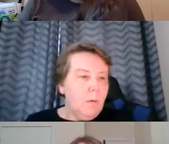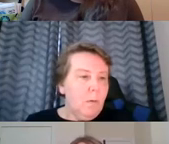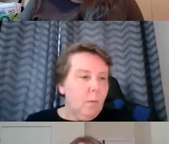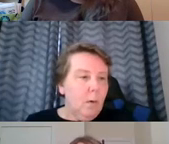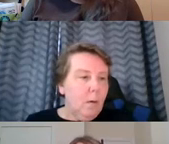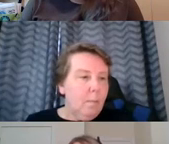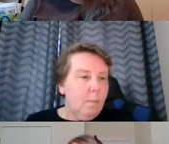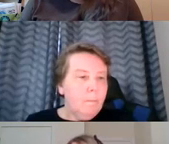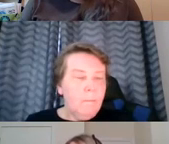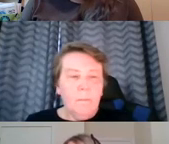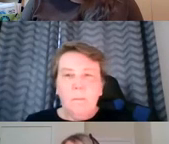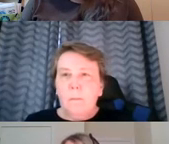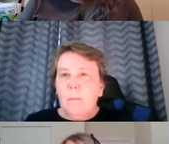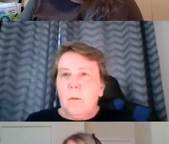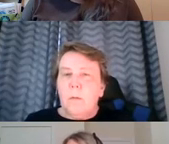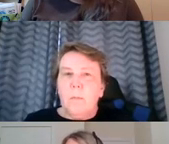it to